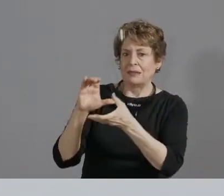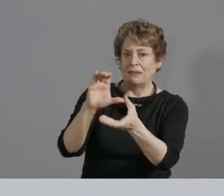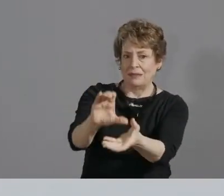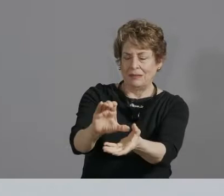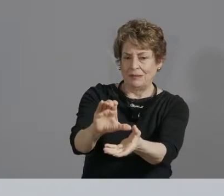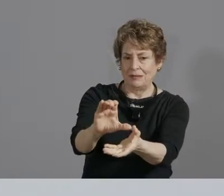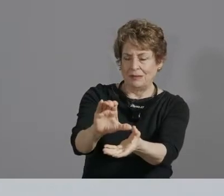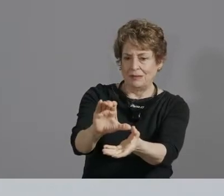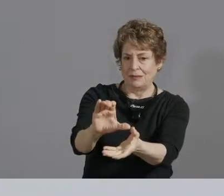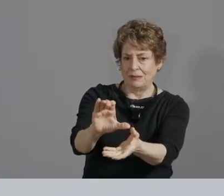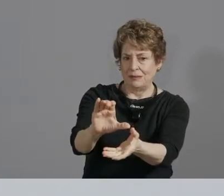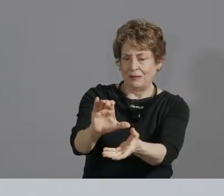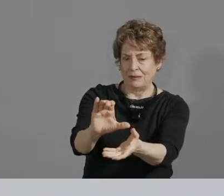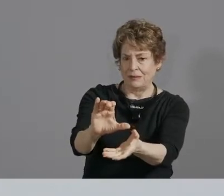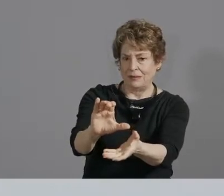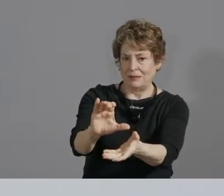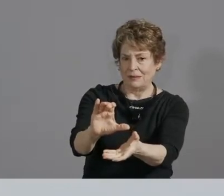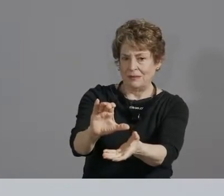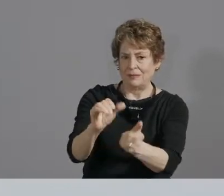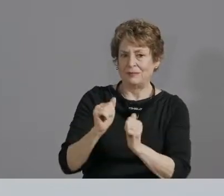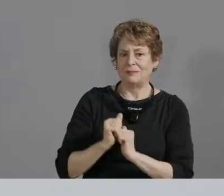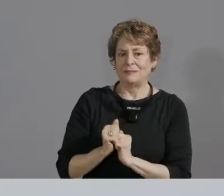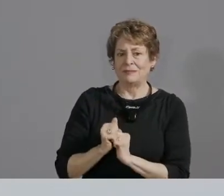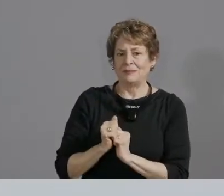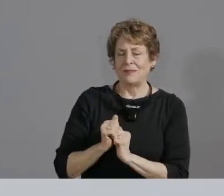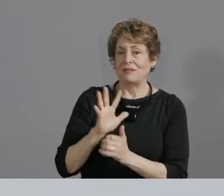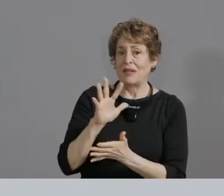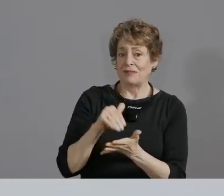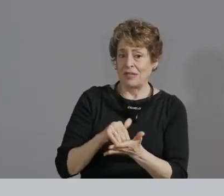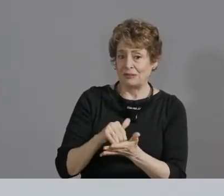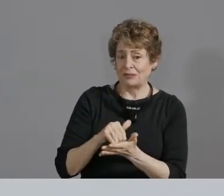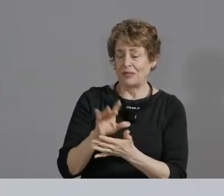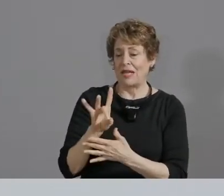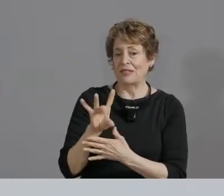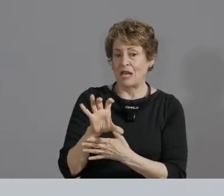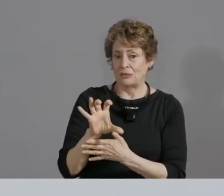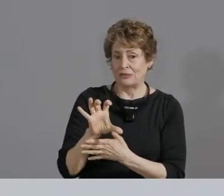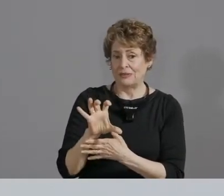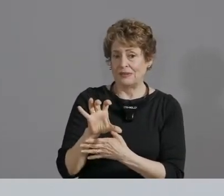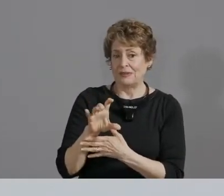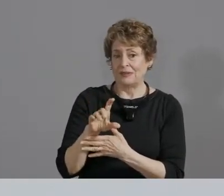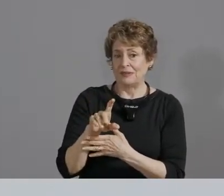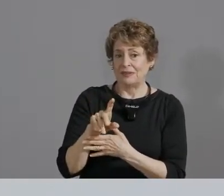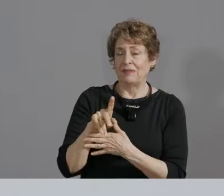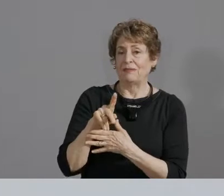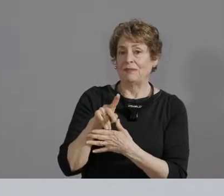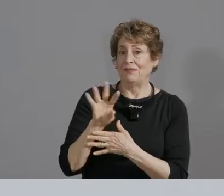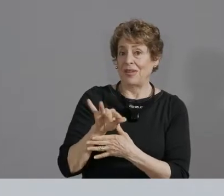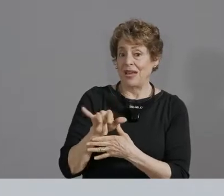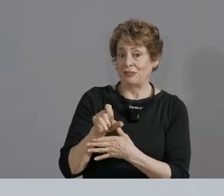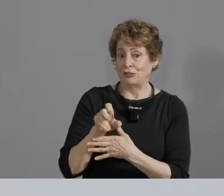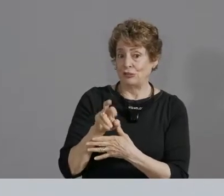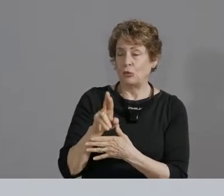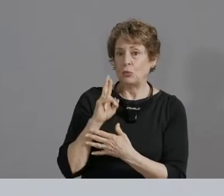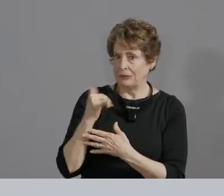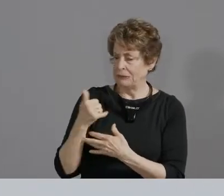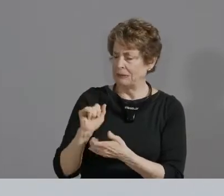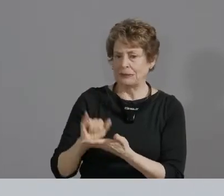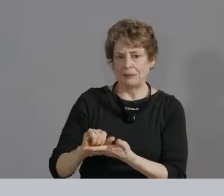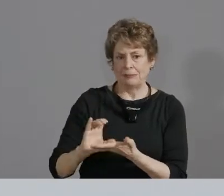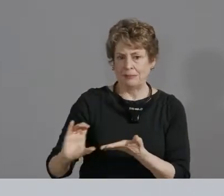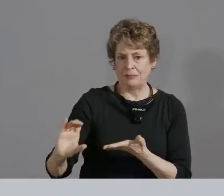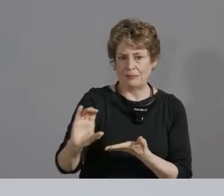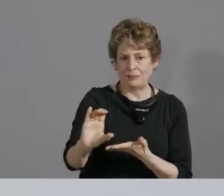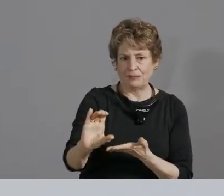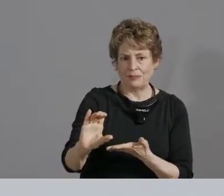the 5,800 doses of Pfizer, but what we're identifying is that because our Pfizer is so limited, we need to